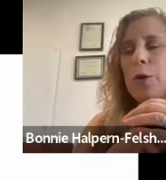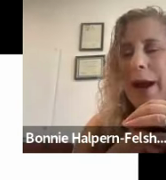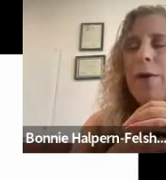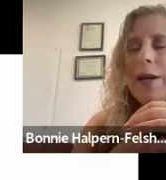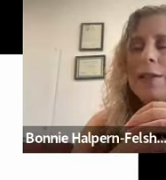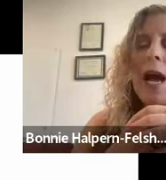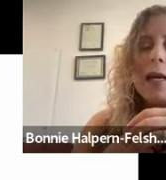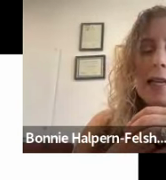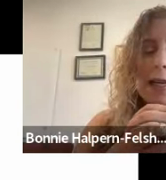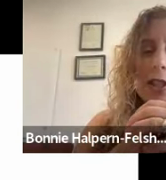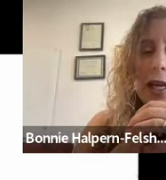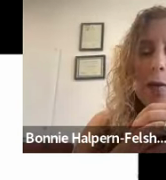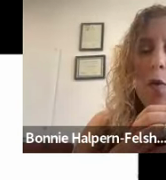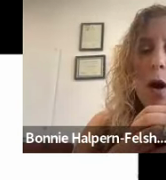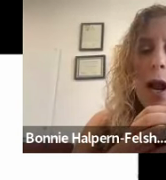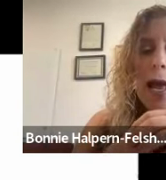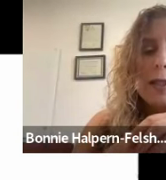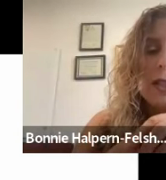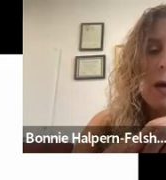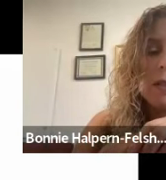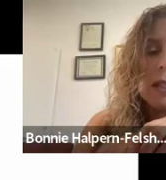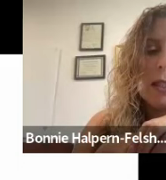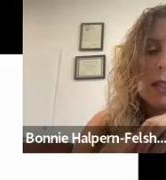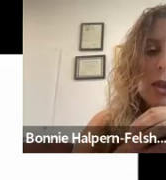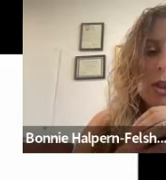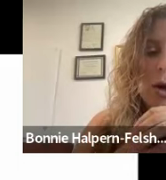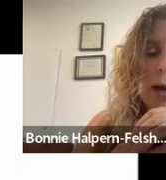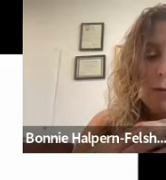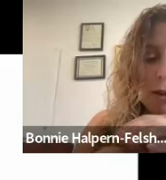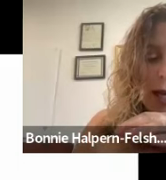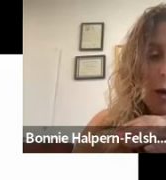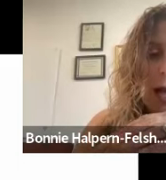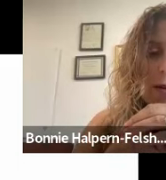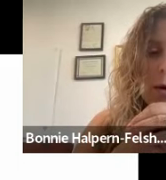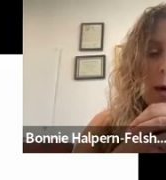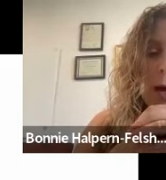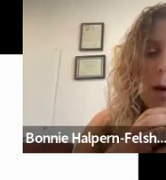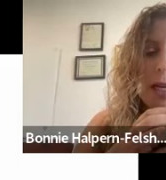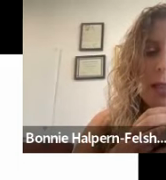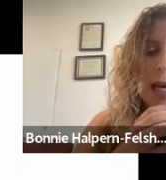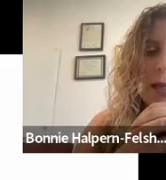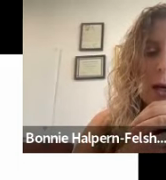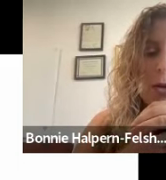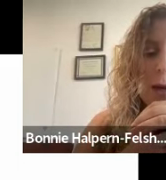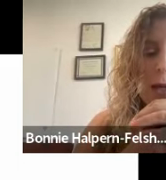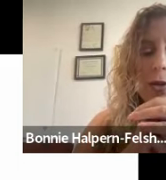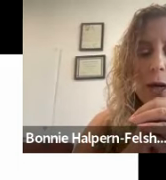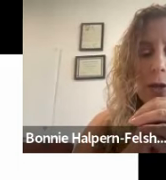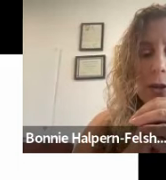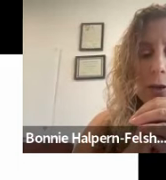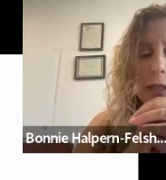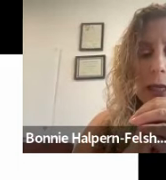grandma's or your parents' THC anymore. And some statistics are showing, unfortunately, I don't have a updated slide that goes